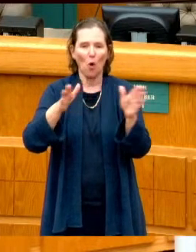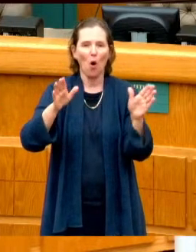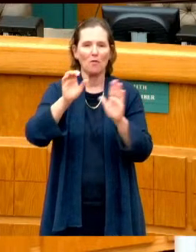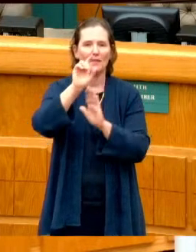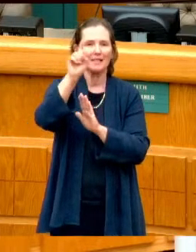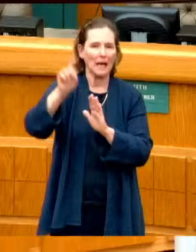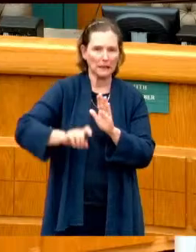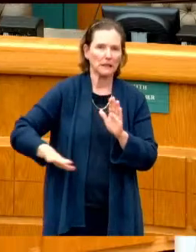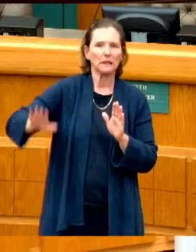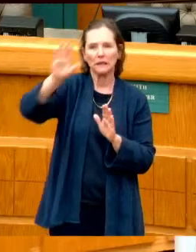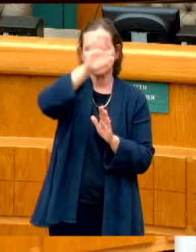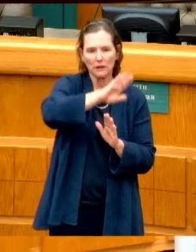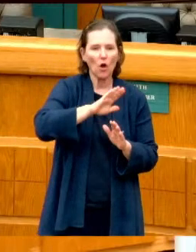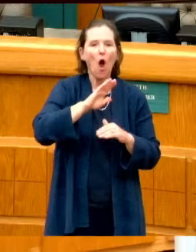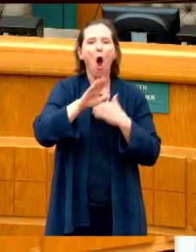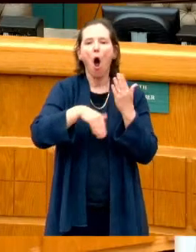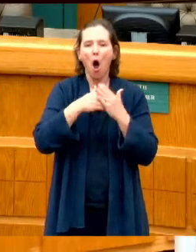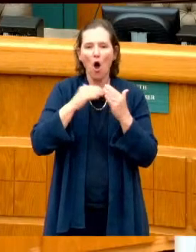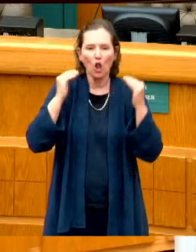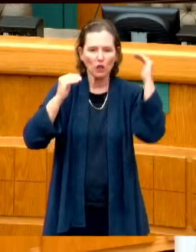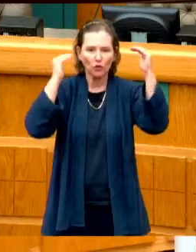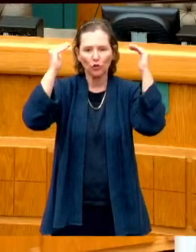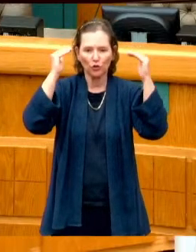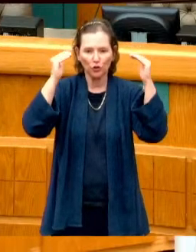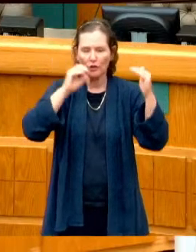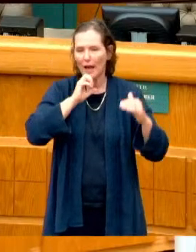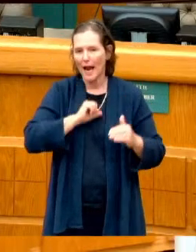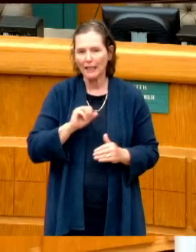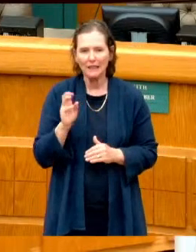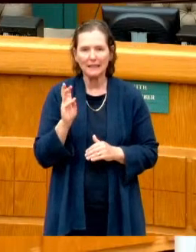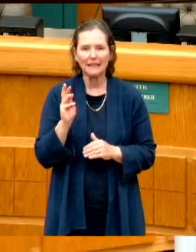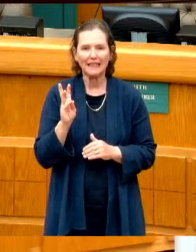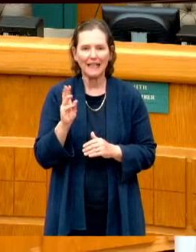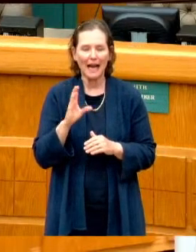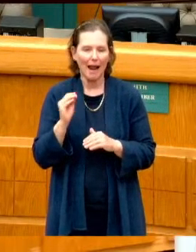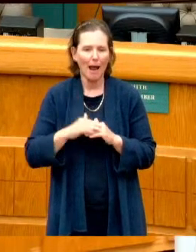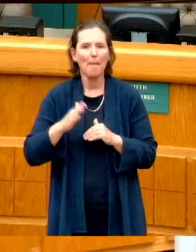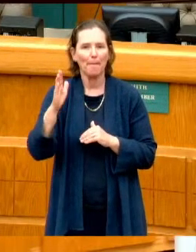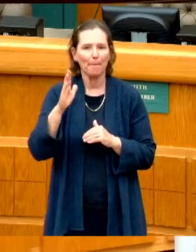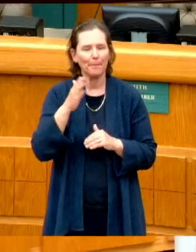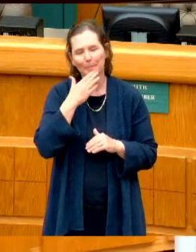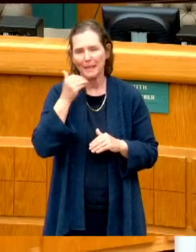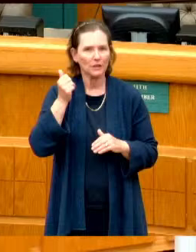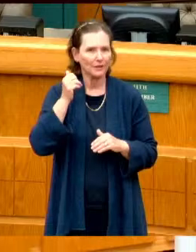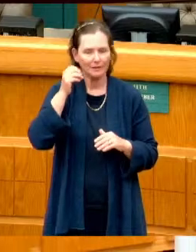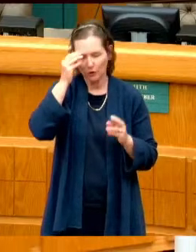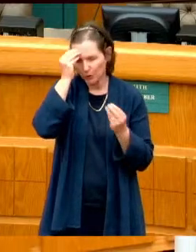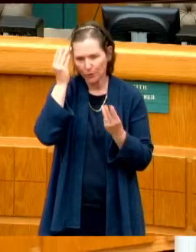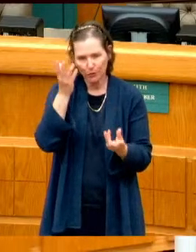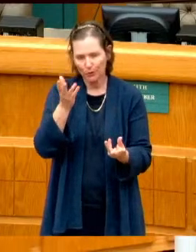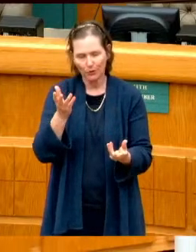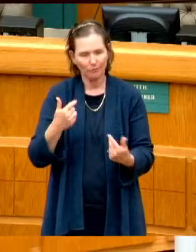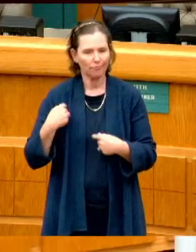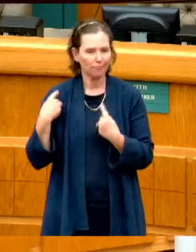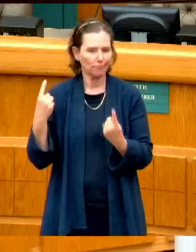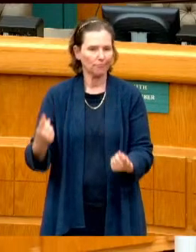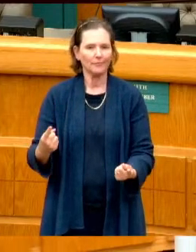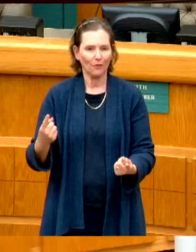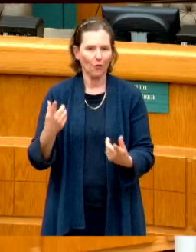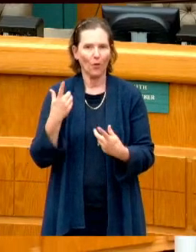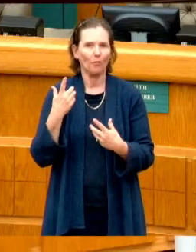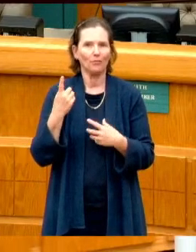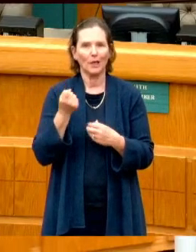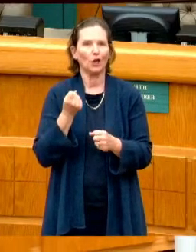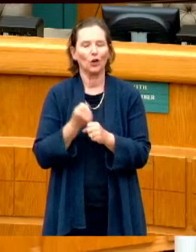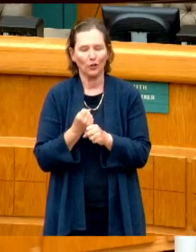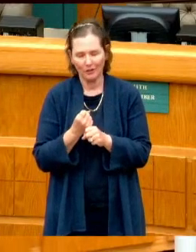adults. And so I'm just really thinking that this is the best news ever. I've stood at this podium several